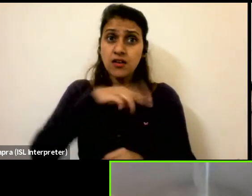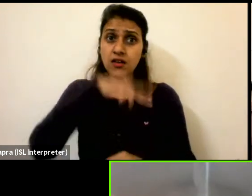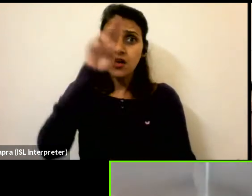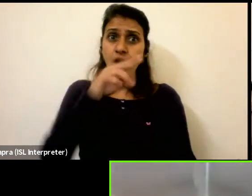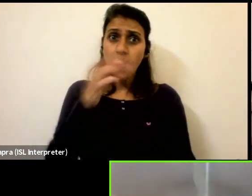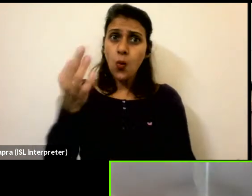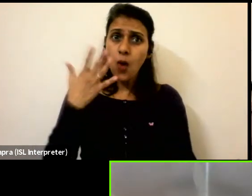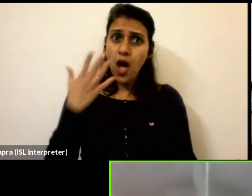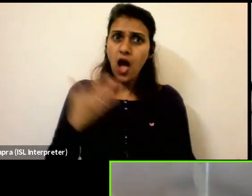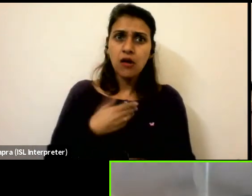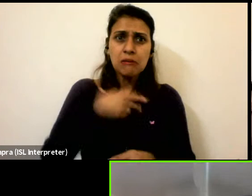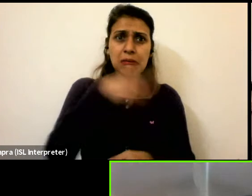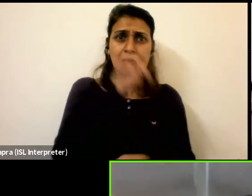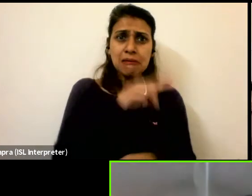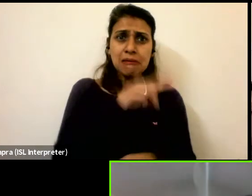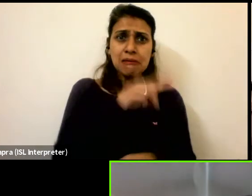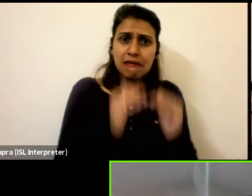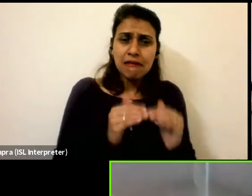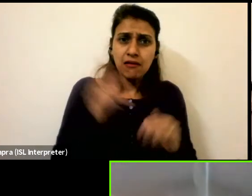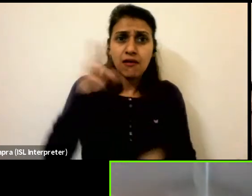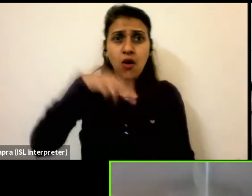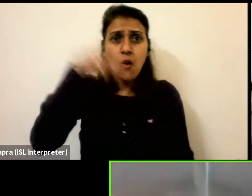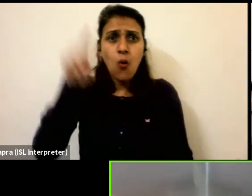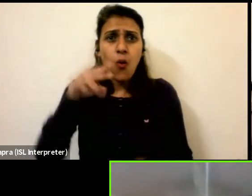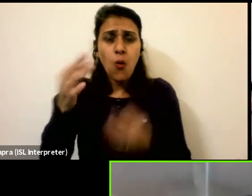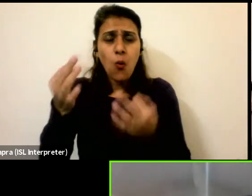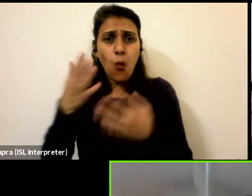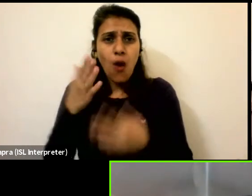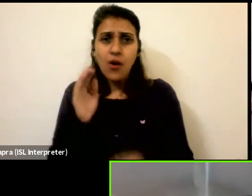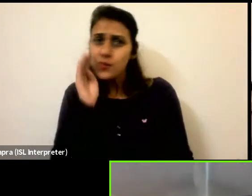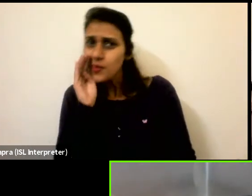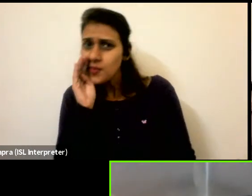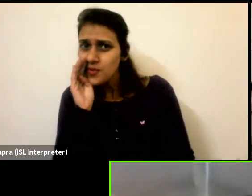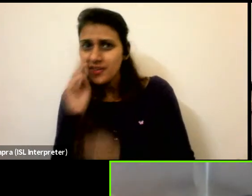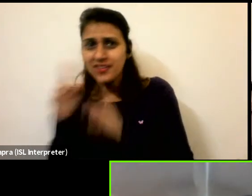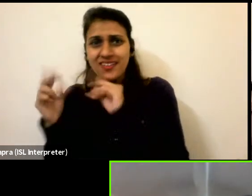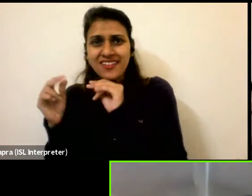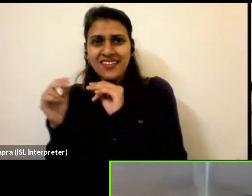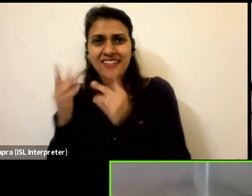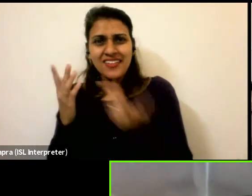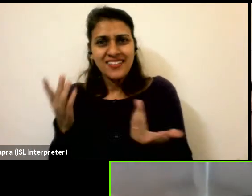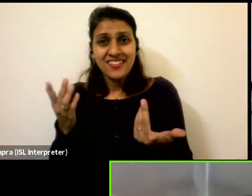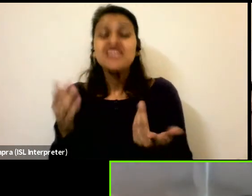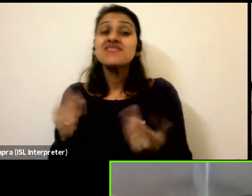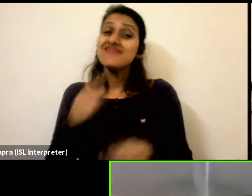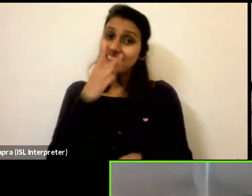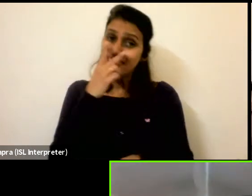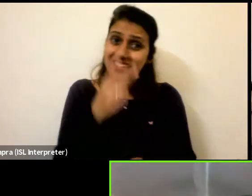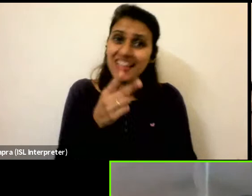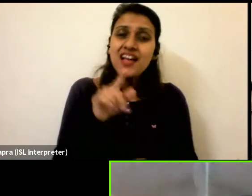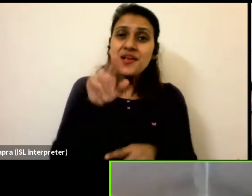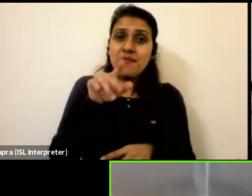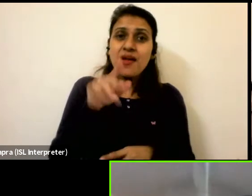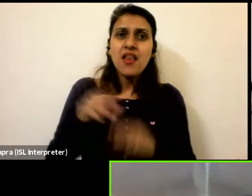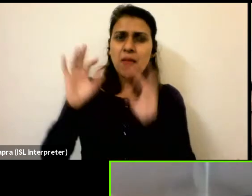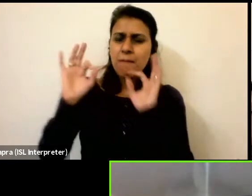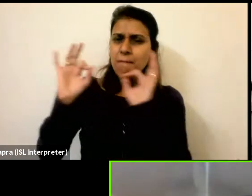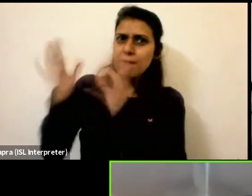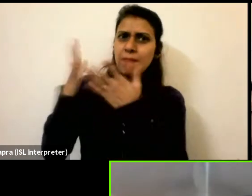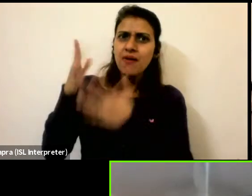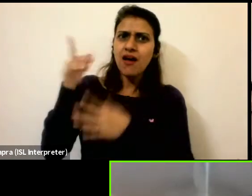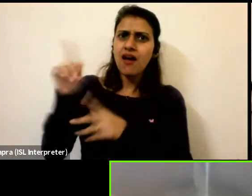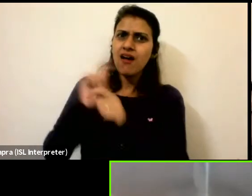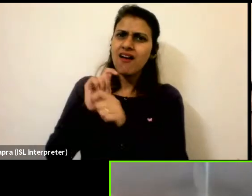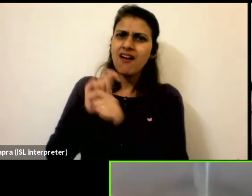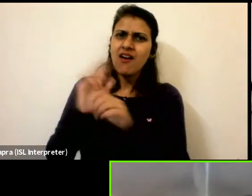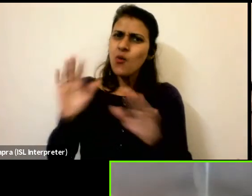do." It's a revelation for them that these people can actually do something better than how you were doing.